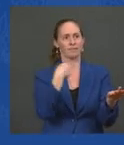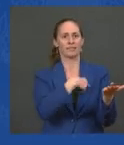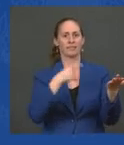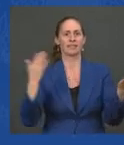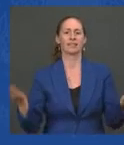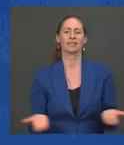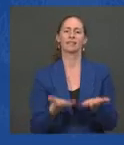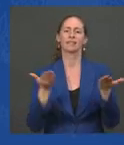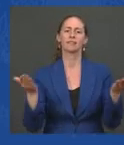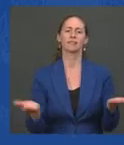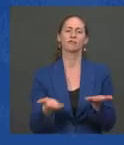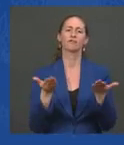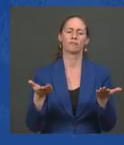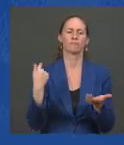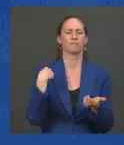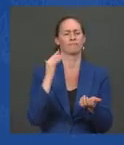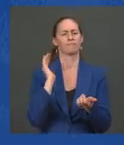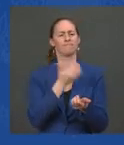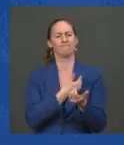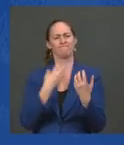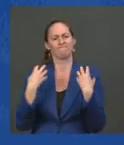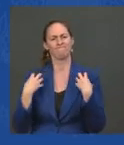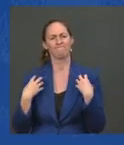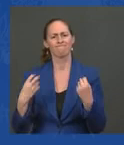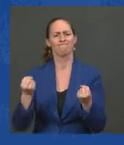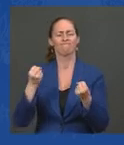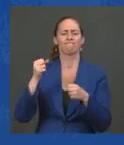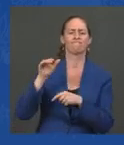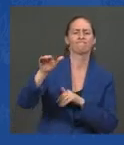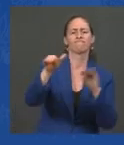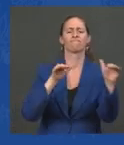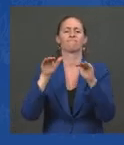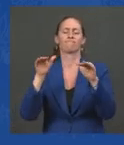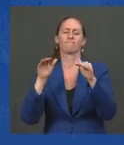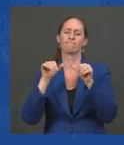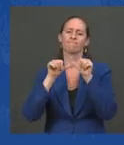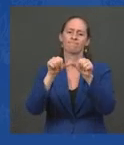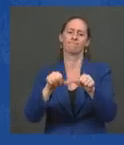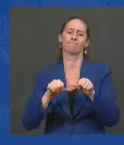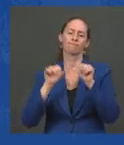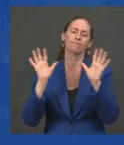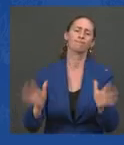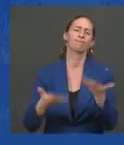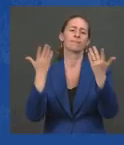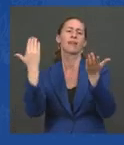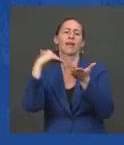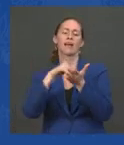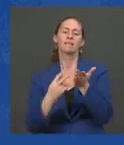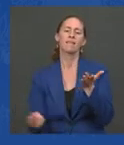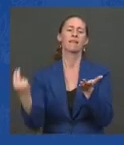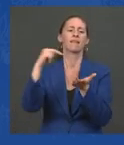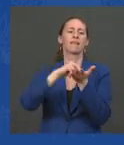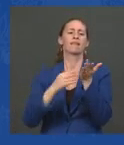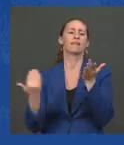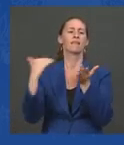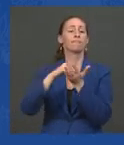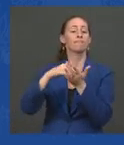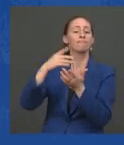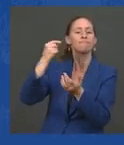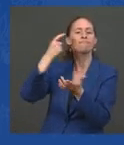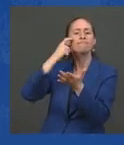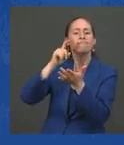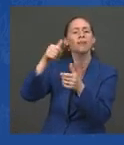own courage in the shadow and the light on the shoulders of Dr. King, Coretta Scott King, and all those known and